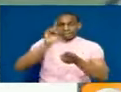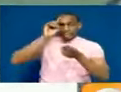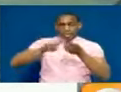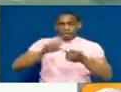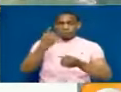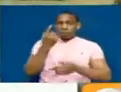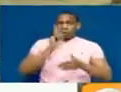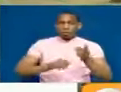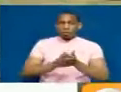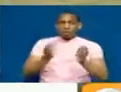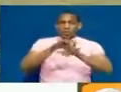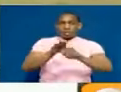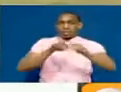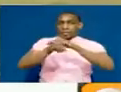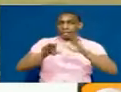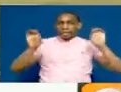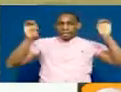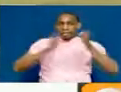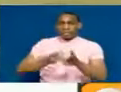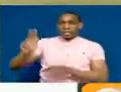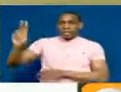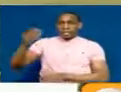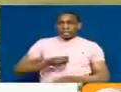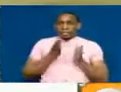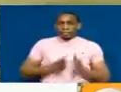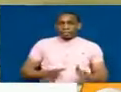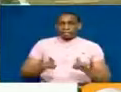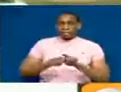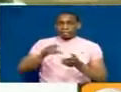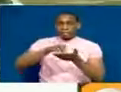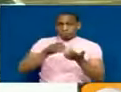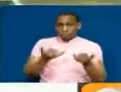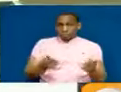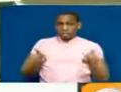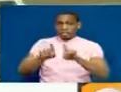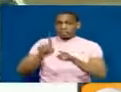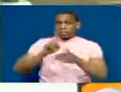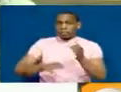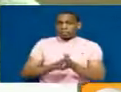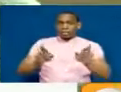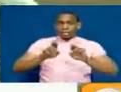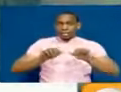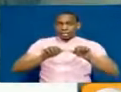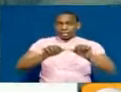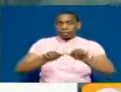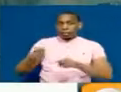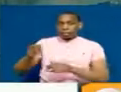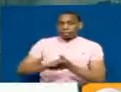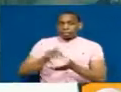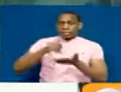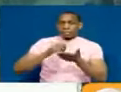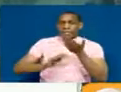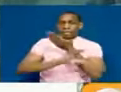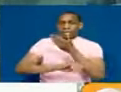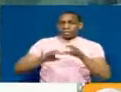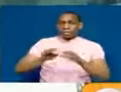is to streamline access to Ethiopia for Kenyan tourists and vice versa, similar to what already exists among some